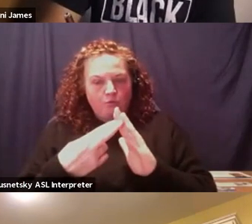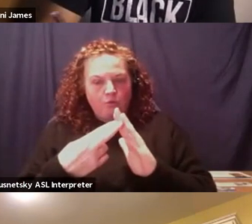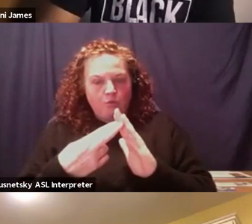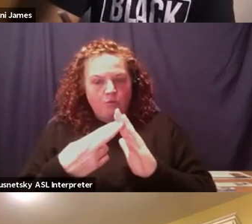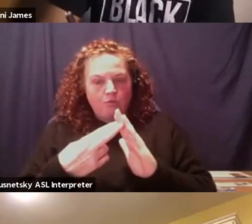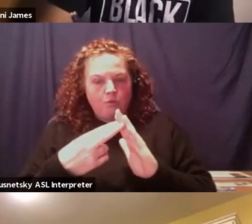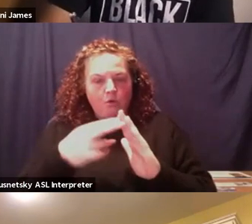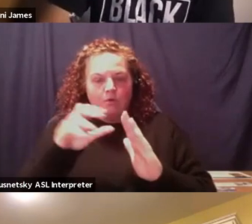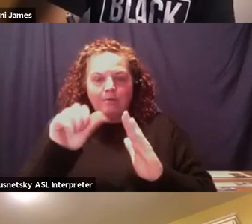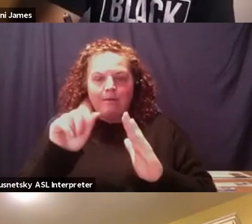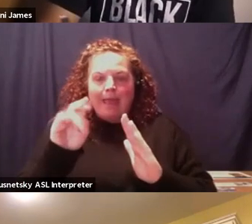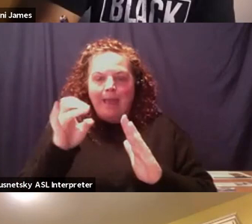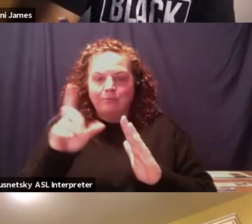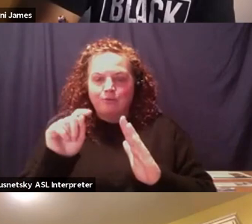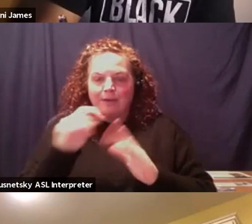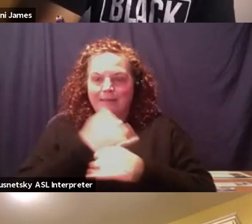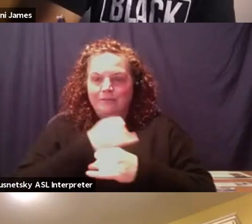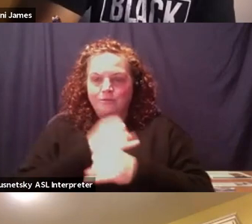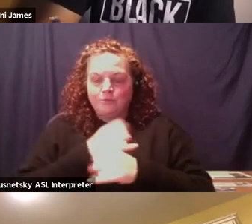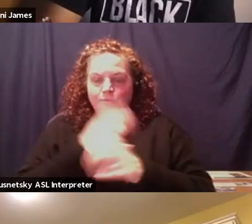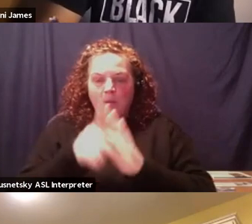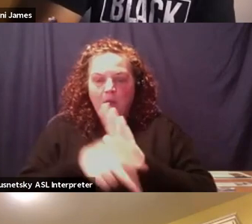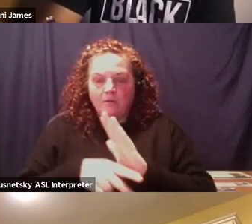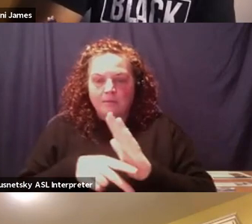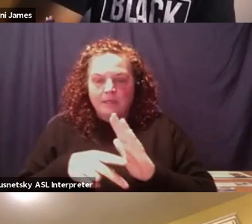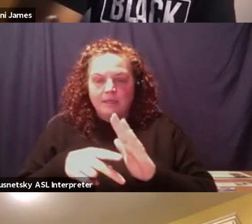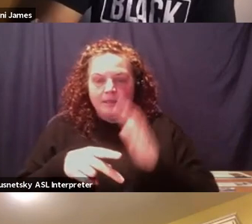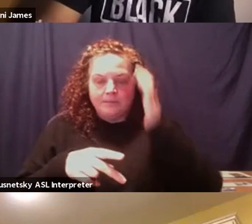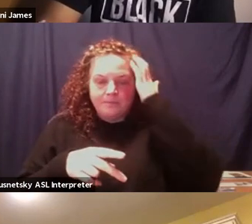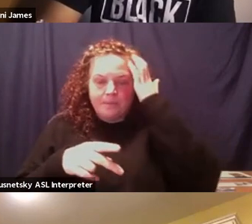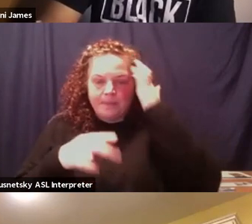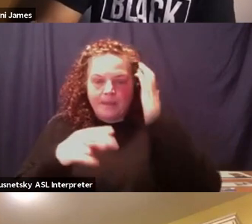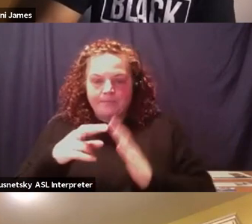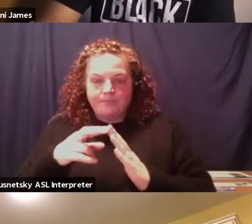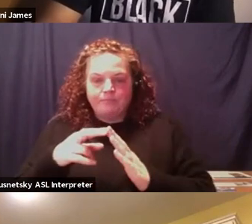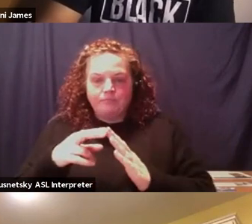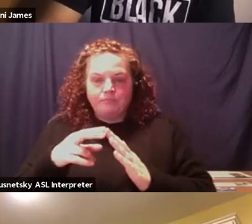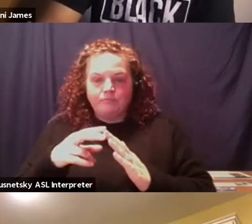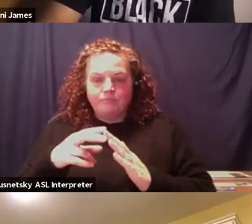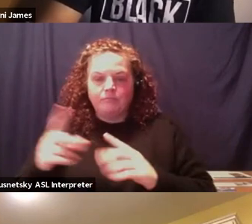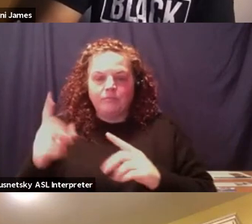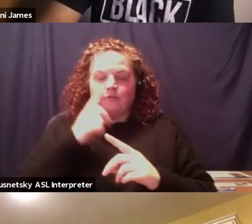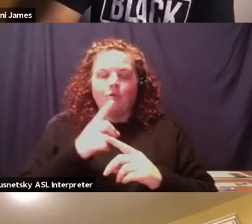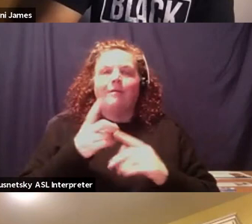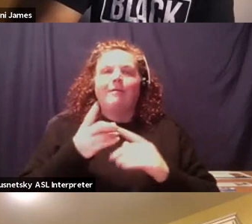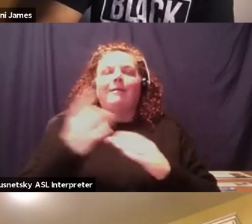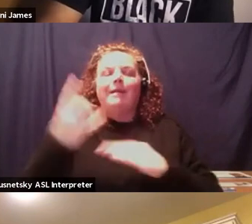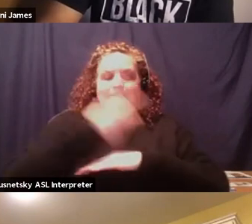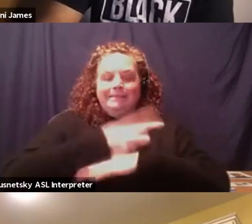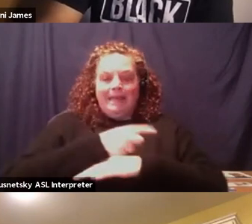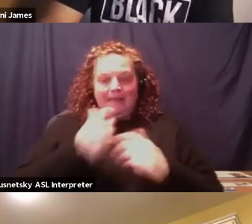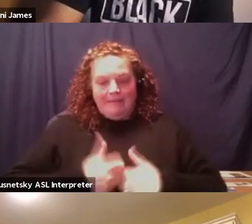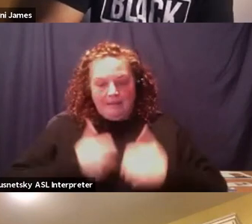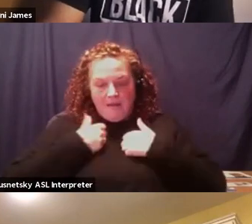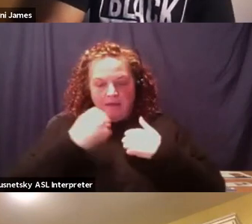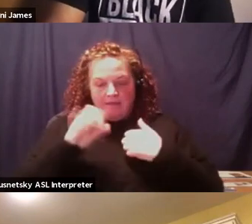abstract institutional policy plays for good or ill in the day and life of a child has been central to his life